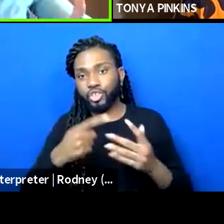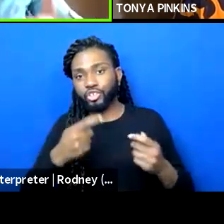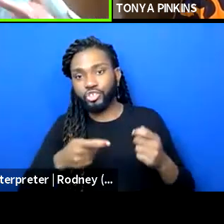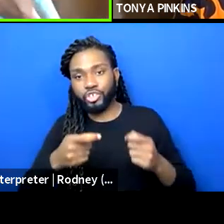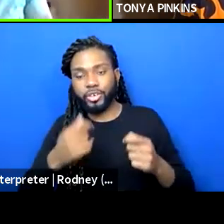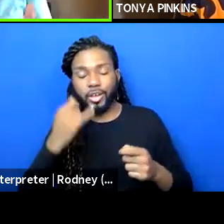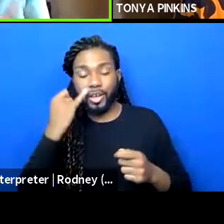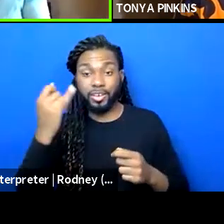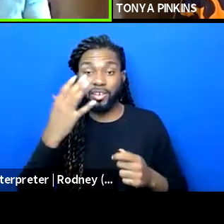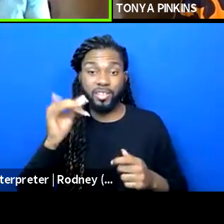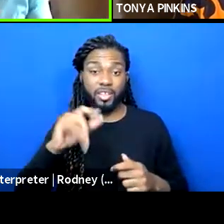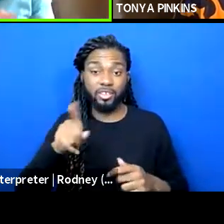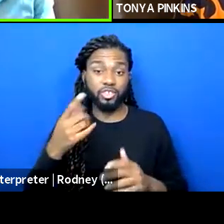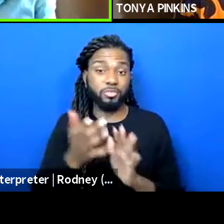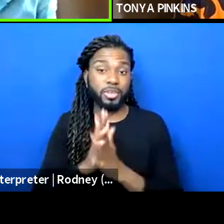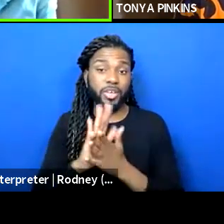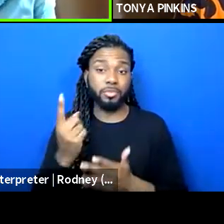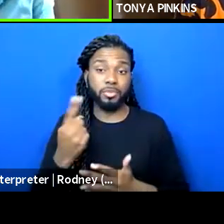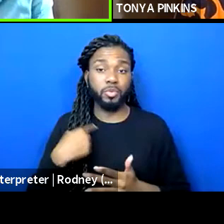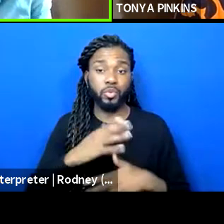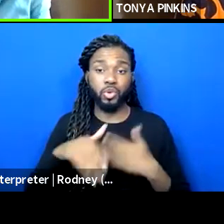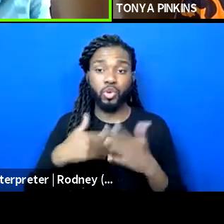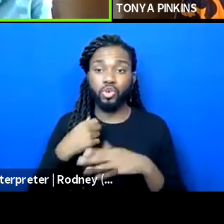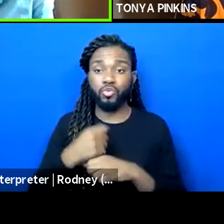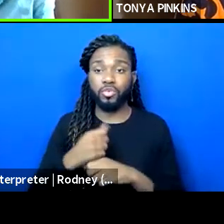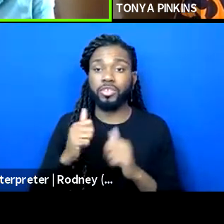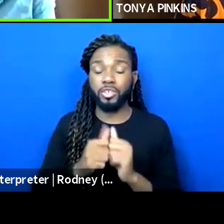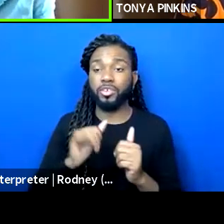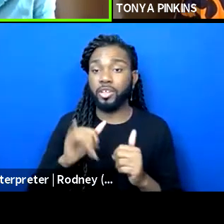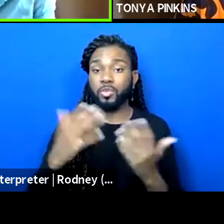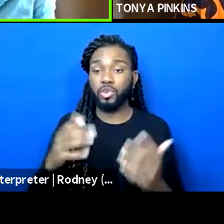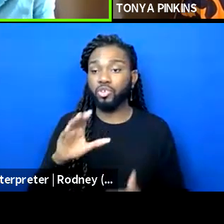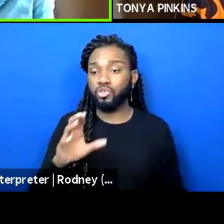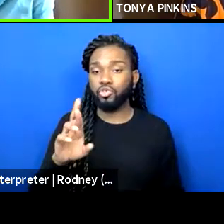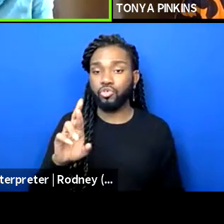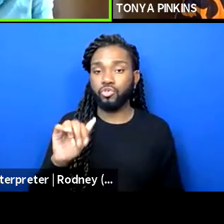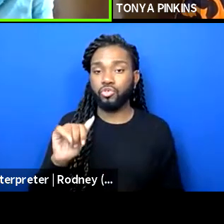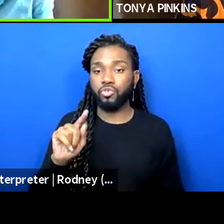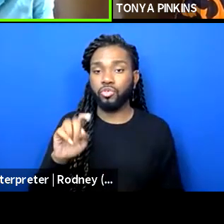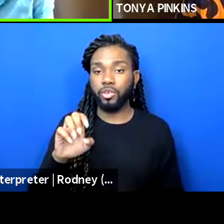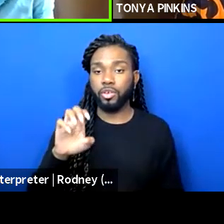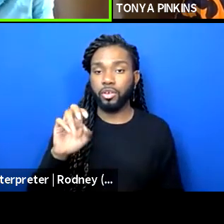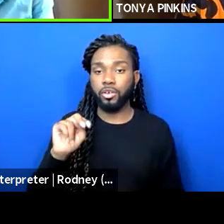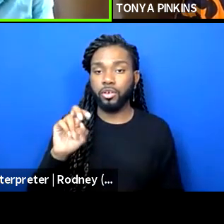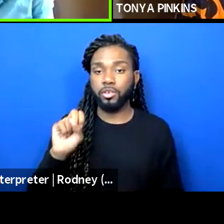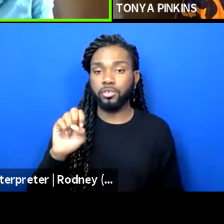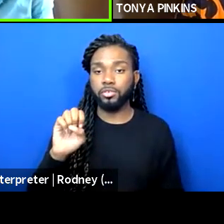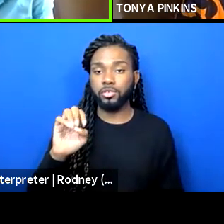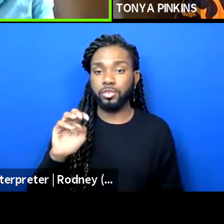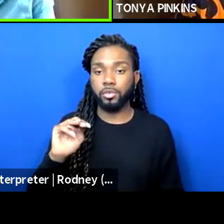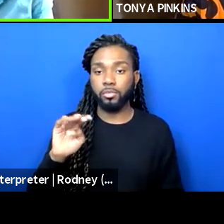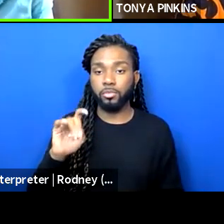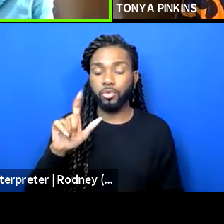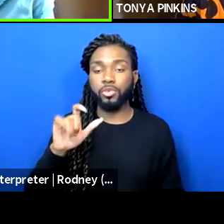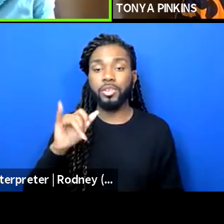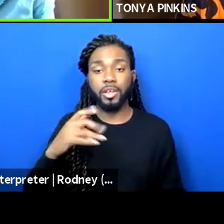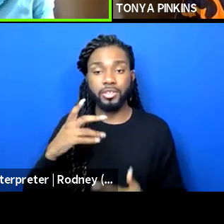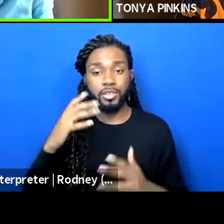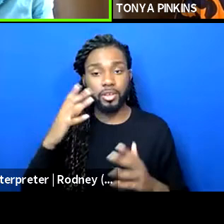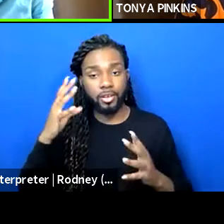became something that we all created together, which is Create Ensemble. And it's a collaborative platform for creatives of the global